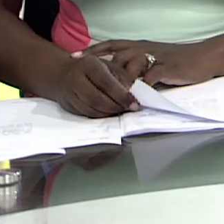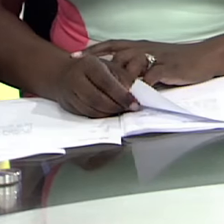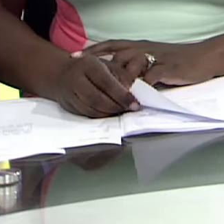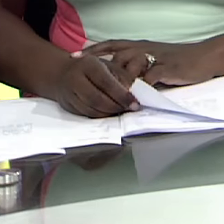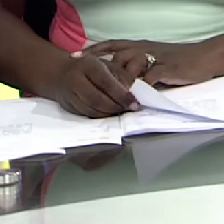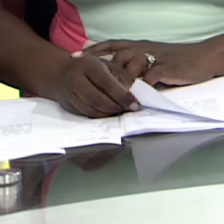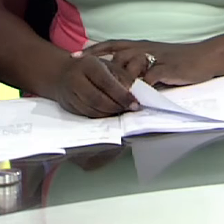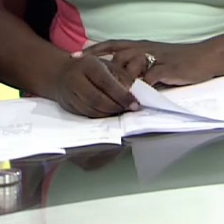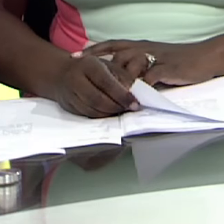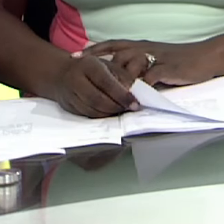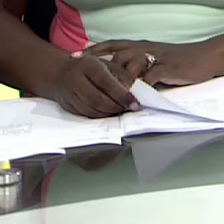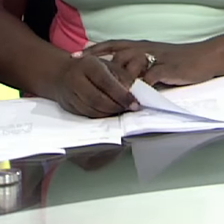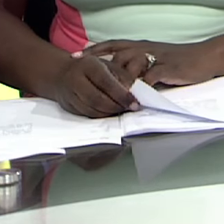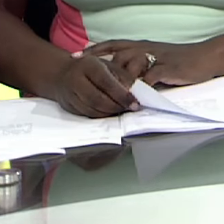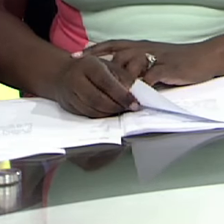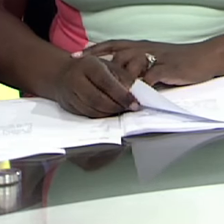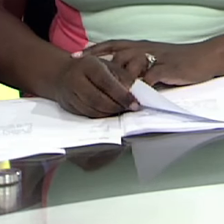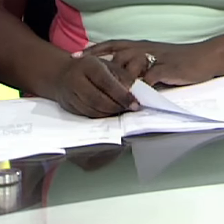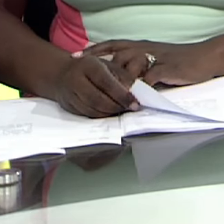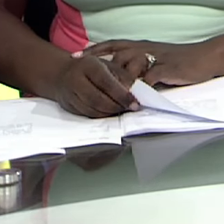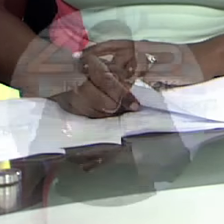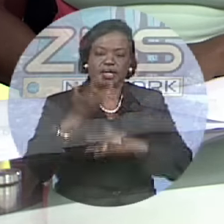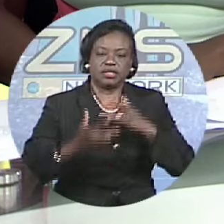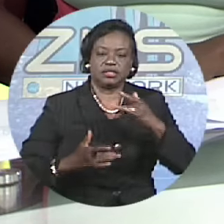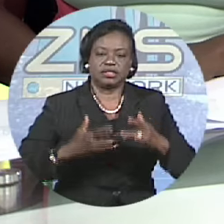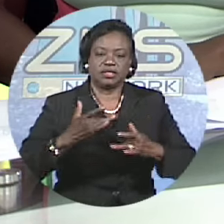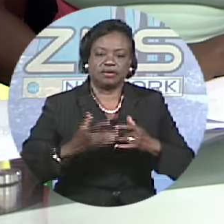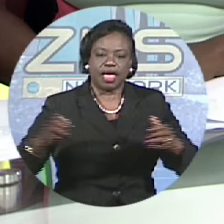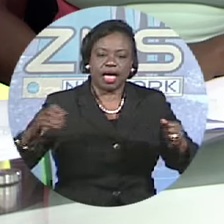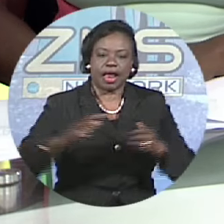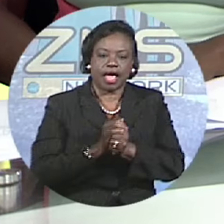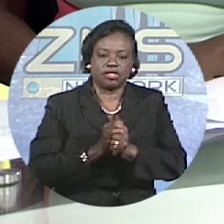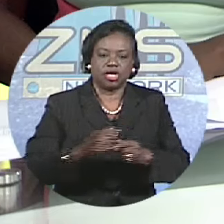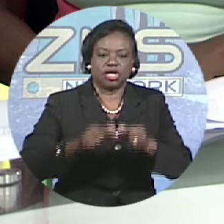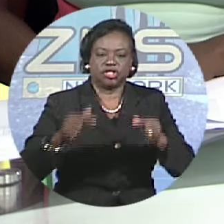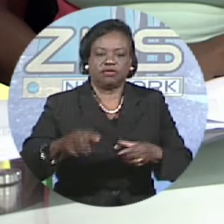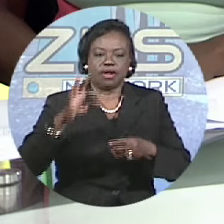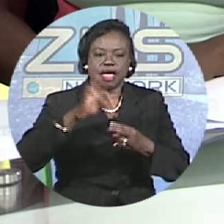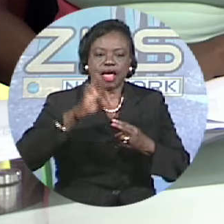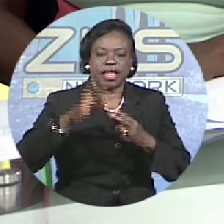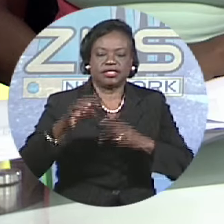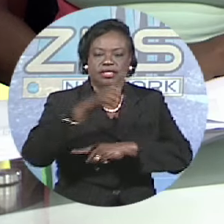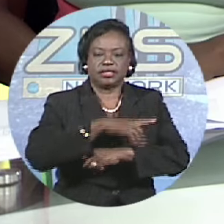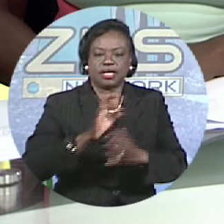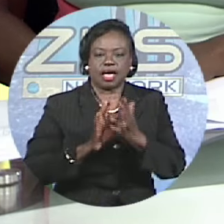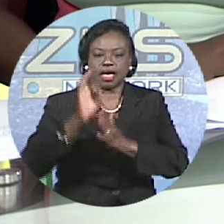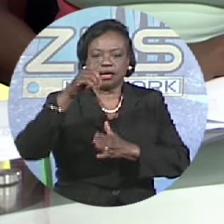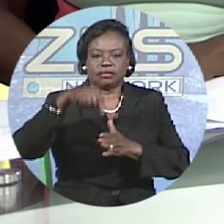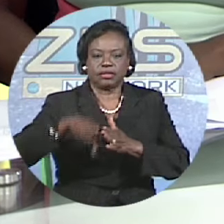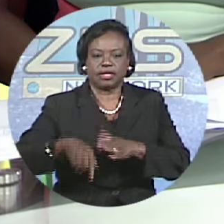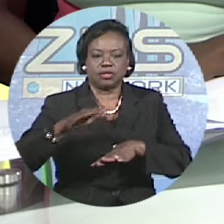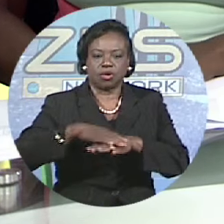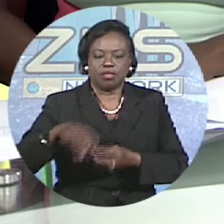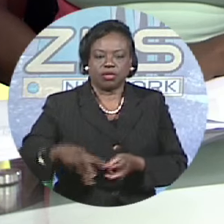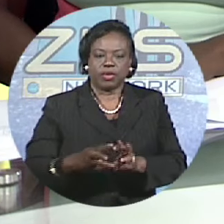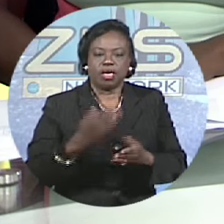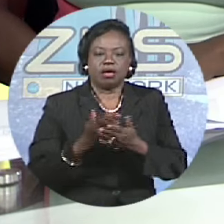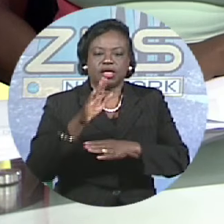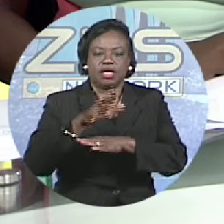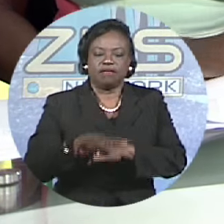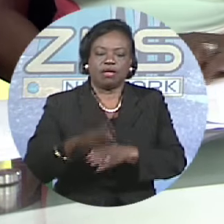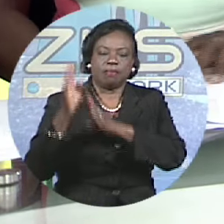The nation's leader addresses the growing concern about a clash of the general election date as the countdown to the May 10th election is underway. Good evening,